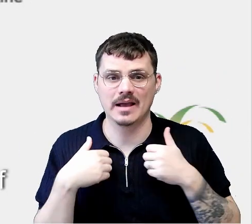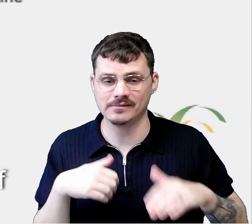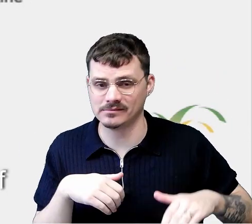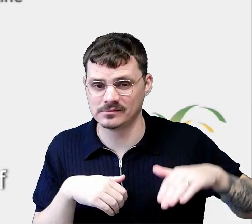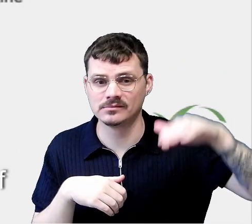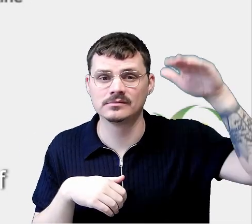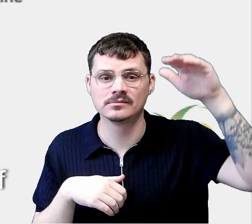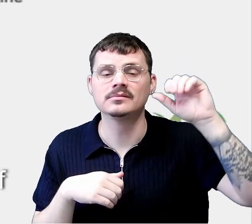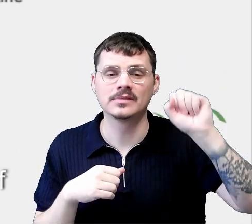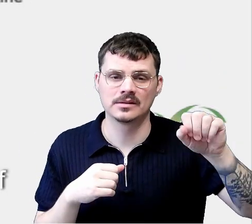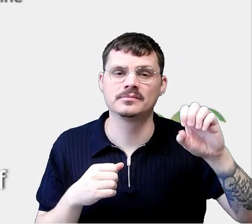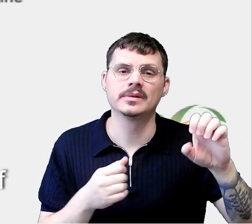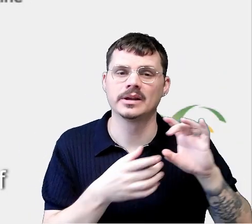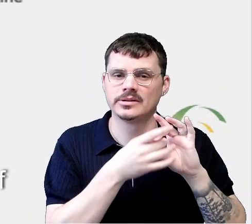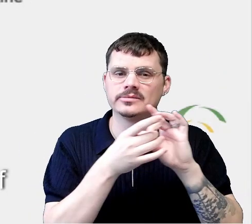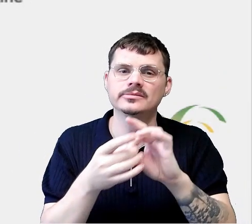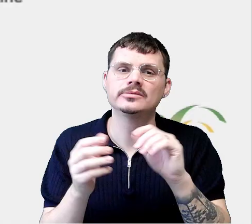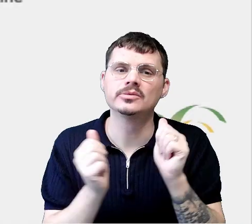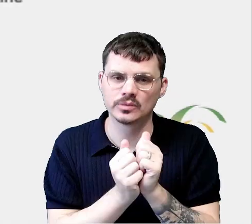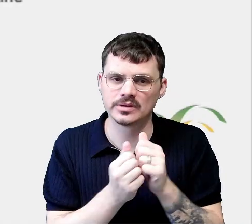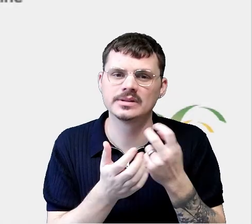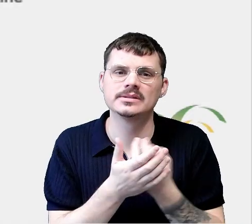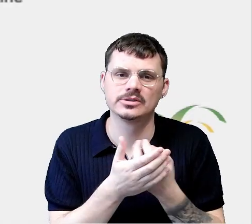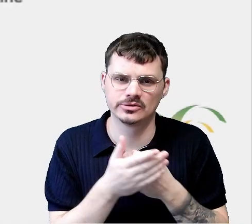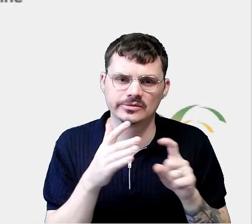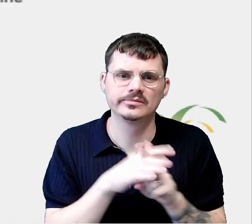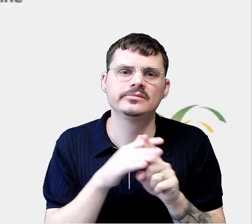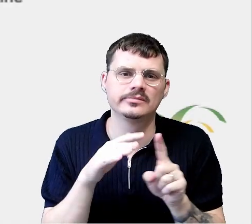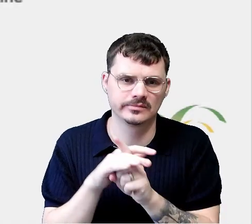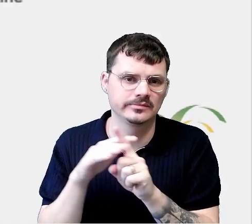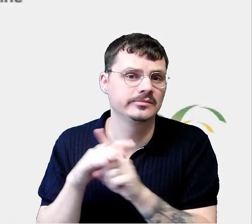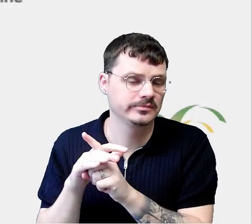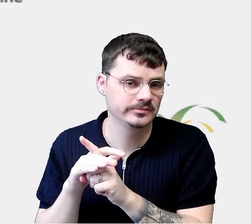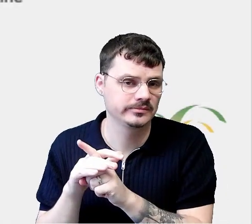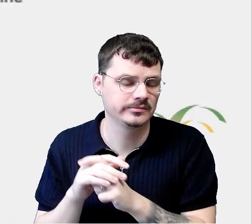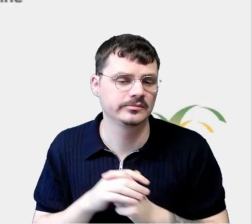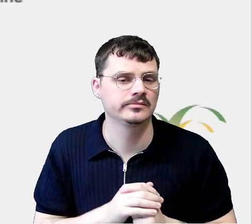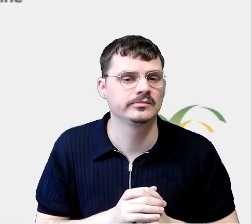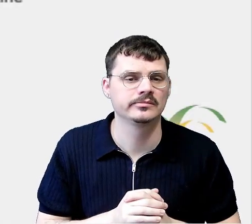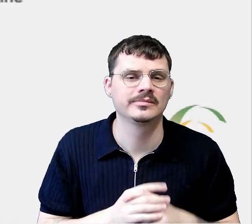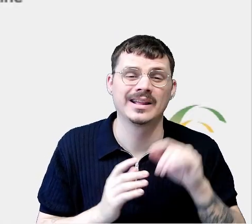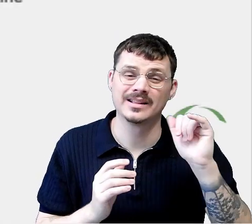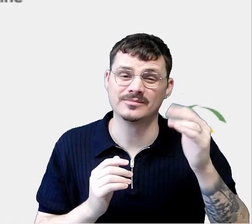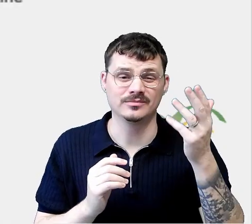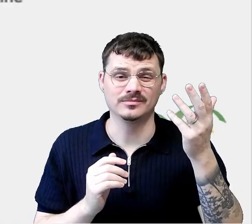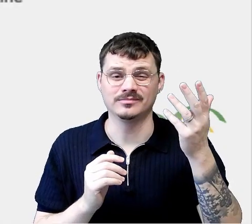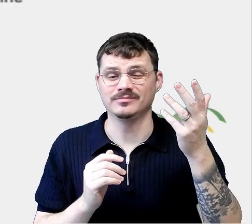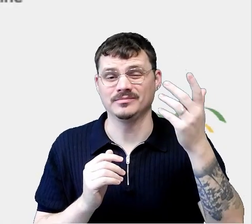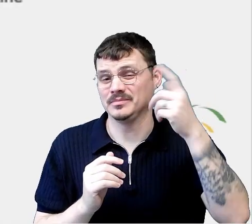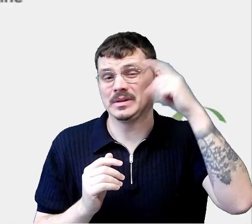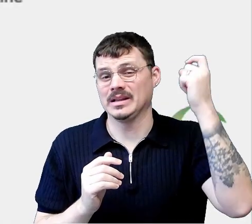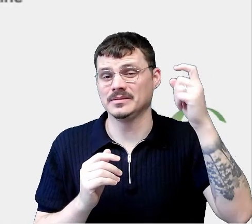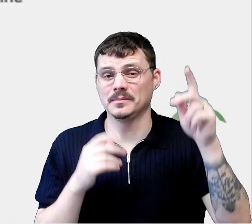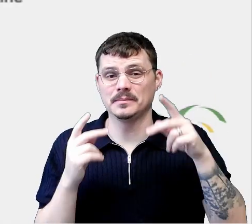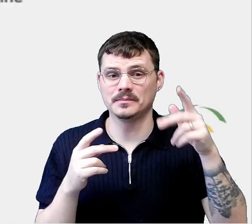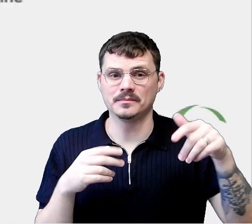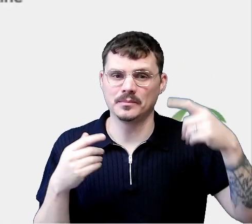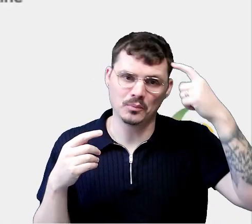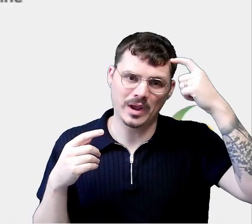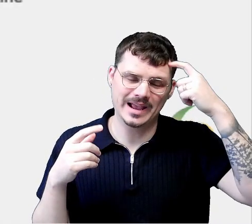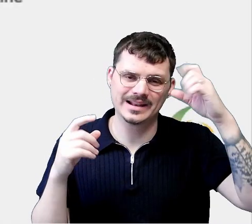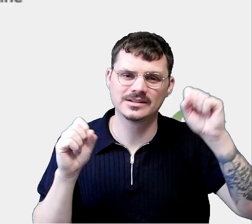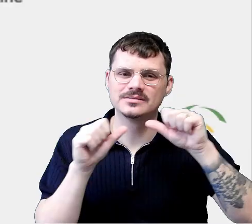be associated with the increased onset of seizures any time in a person's life. And that's because the brain is continuously